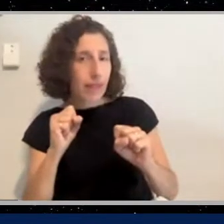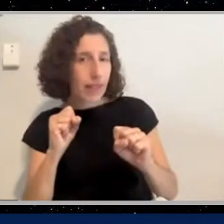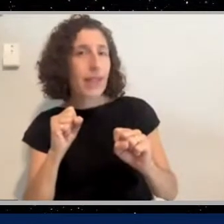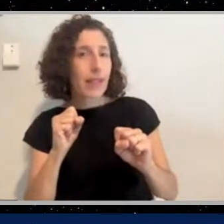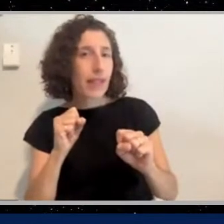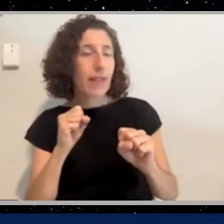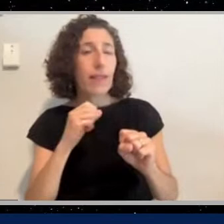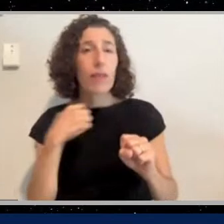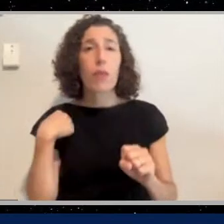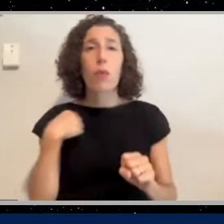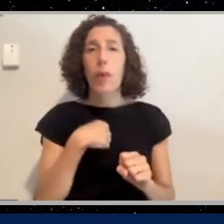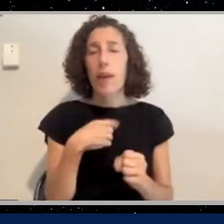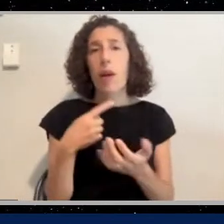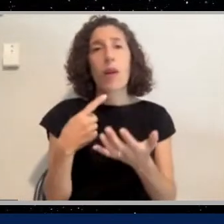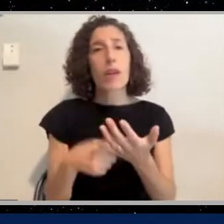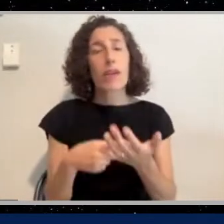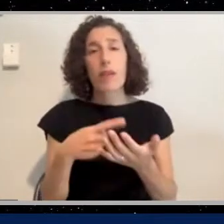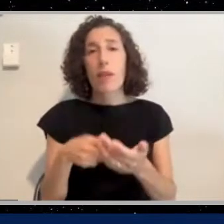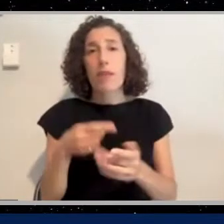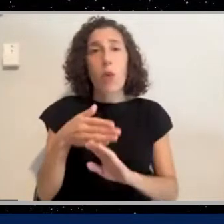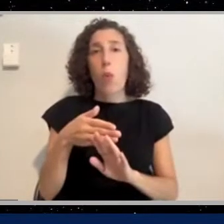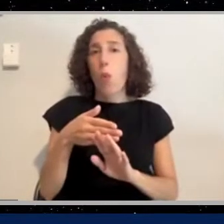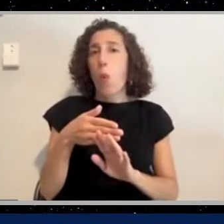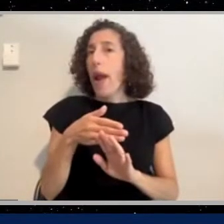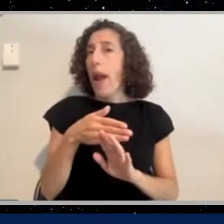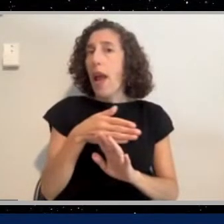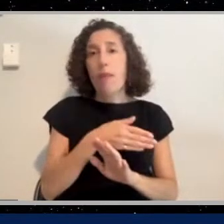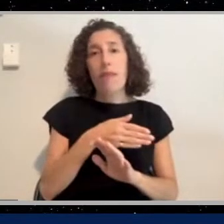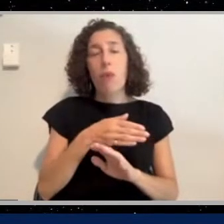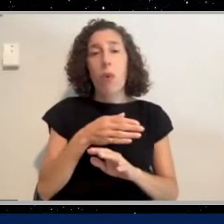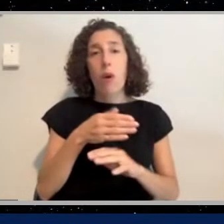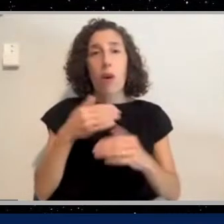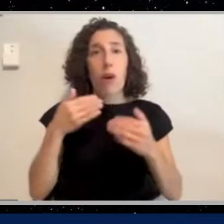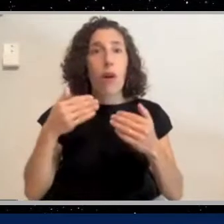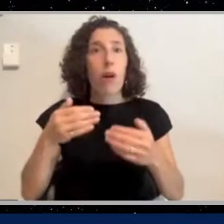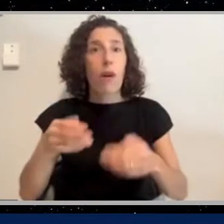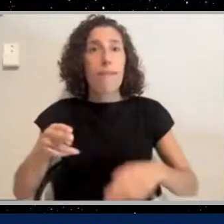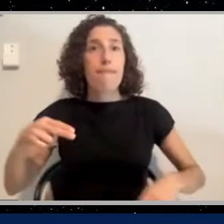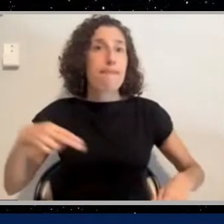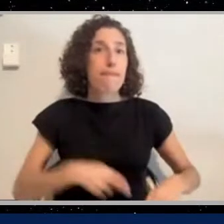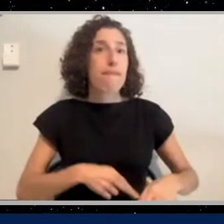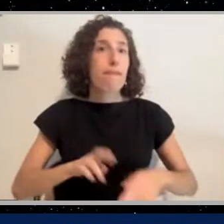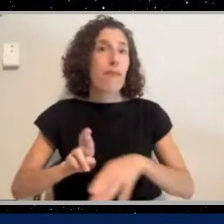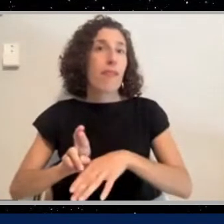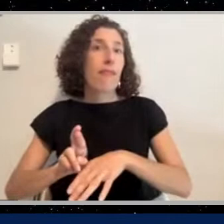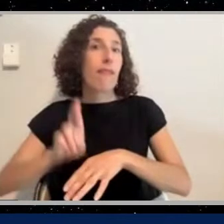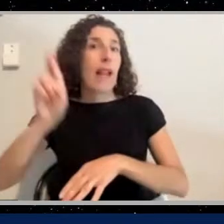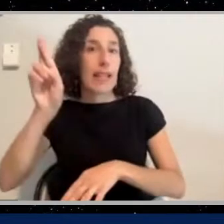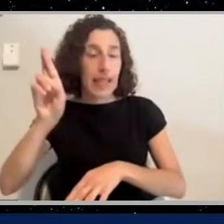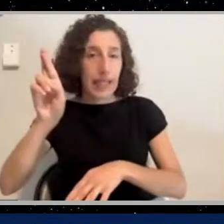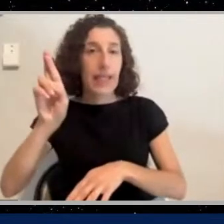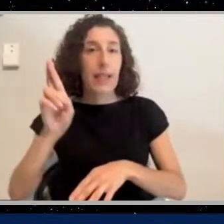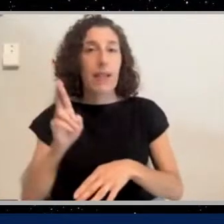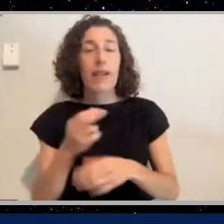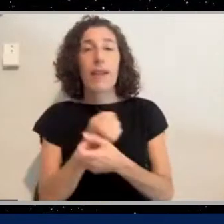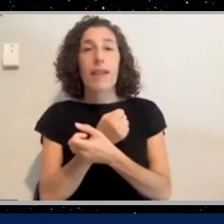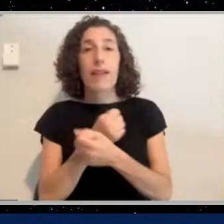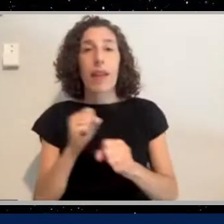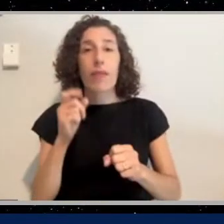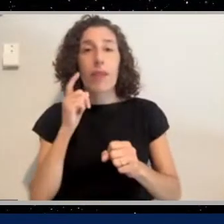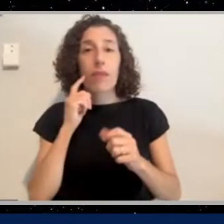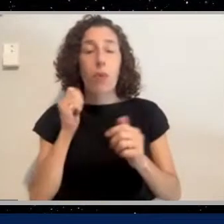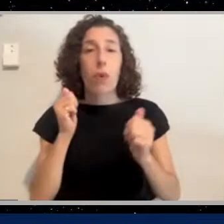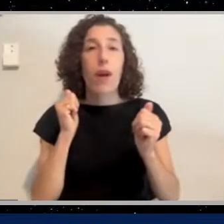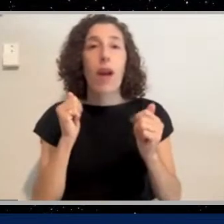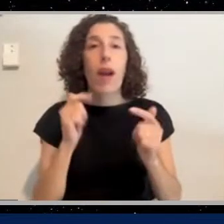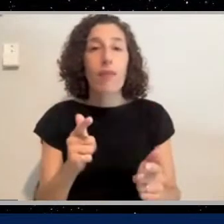but how are we going to make this as safe as possible for everybody. And I was very fortunate to have the amazing George Whitesides helping